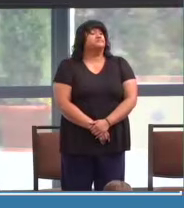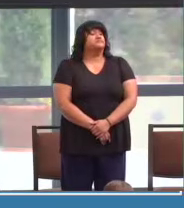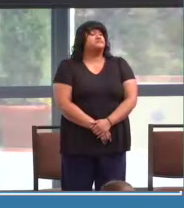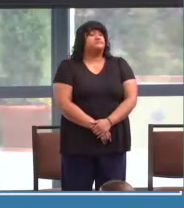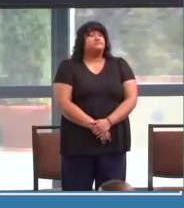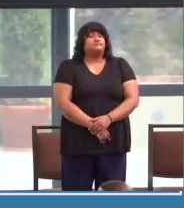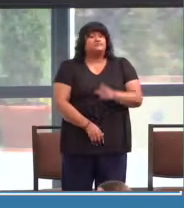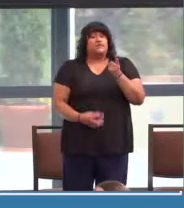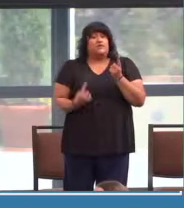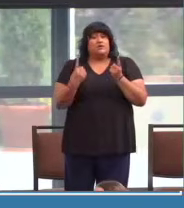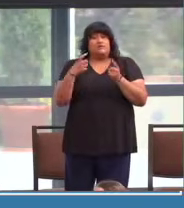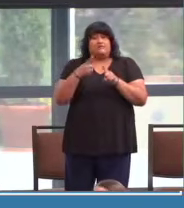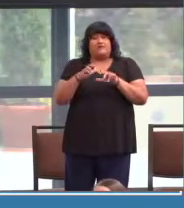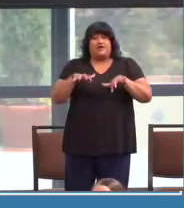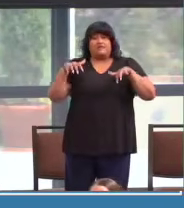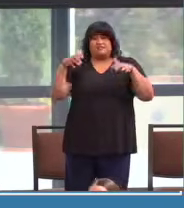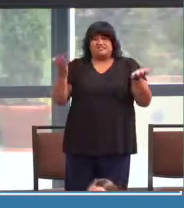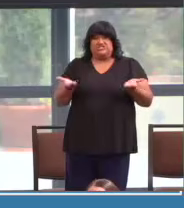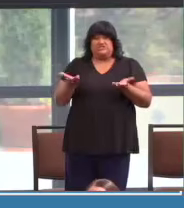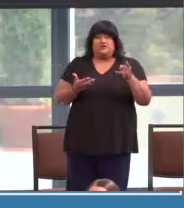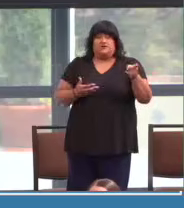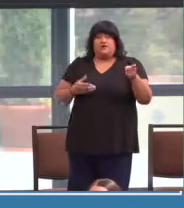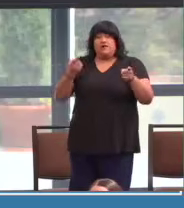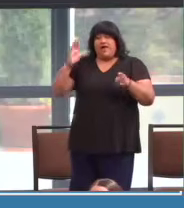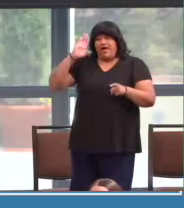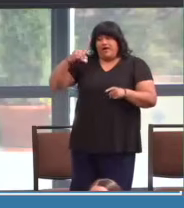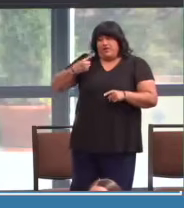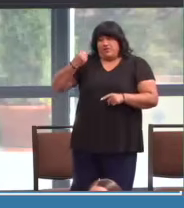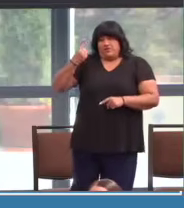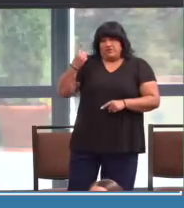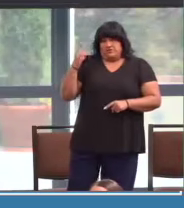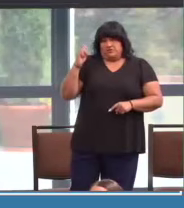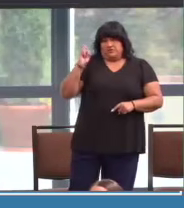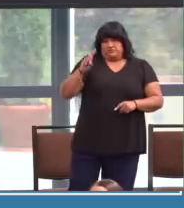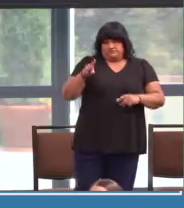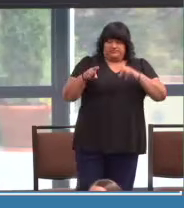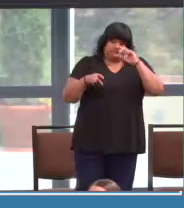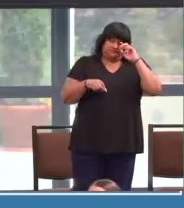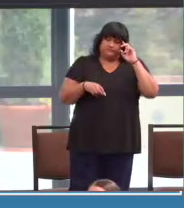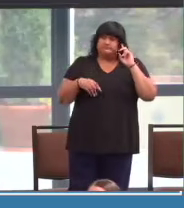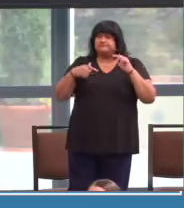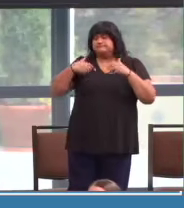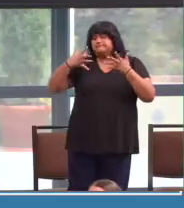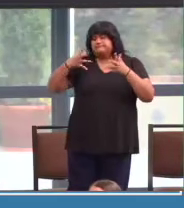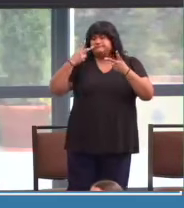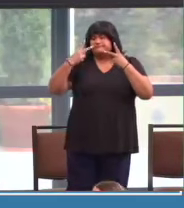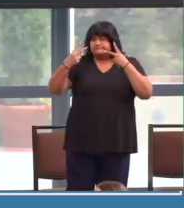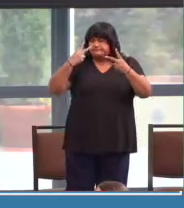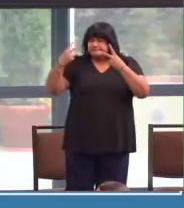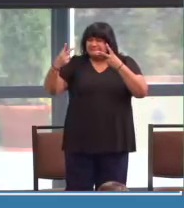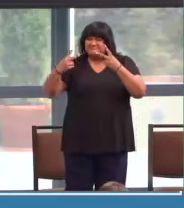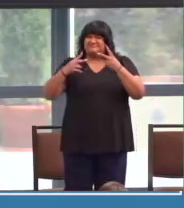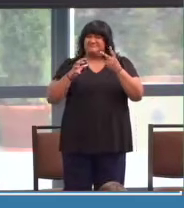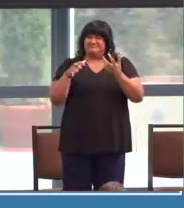okay, we have one question over here. Hi, I have a question, and because I've seen mixed